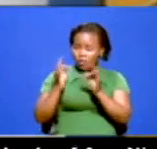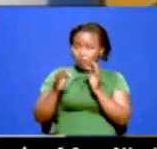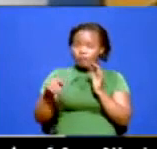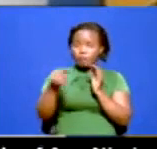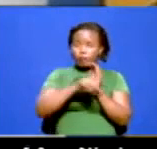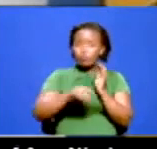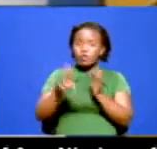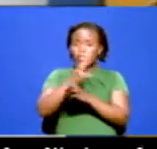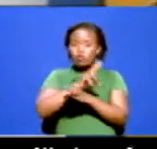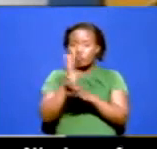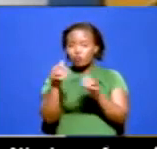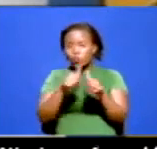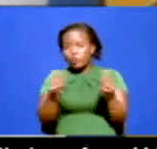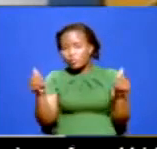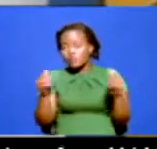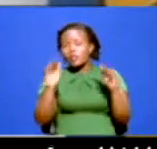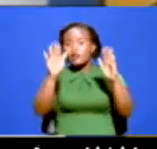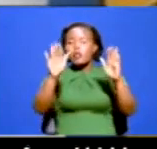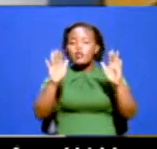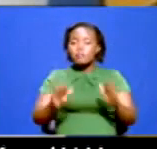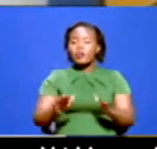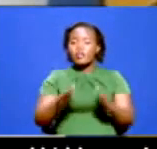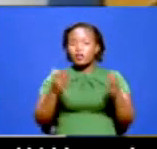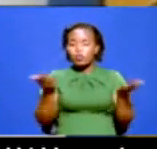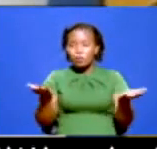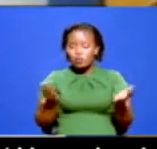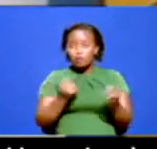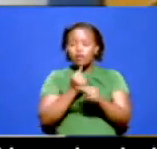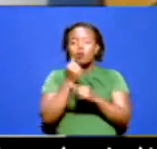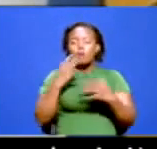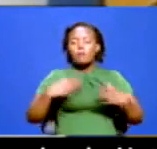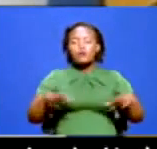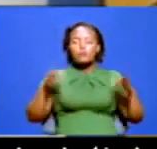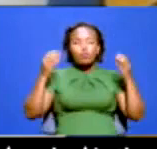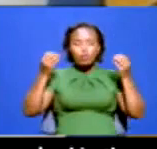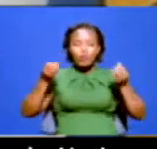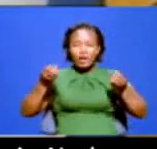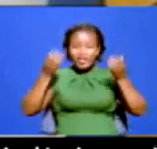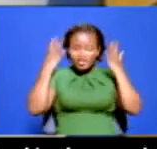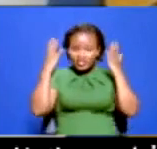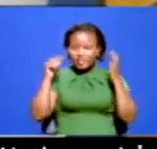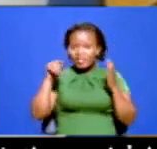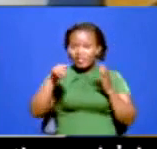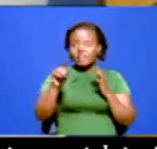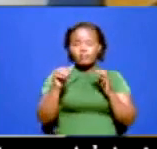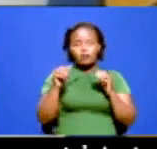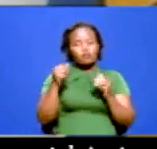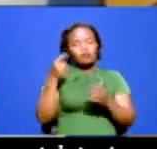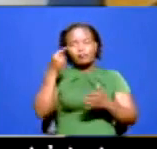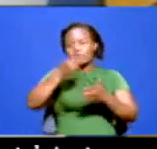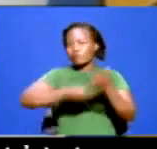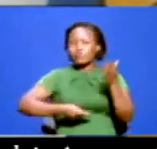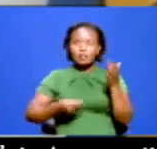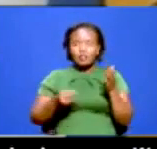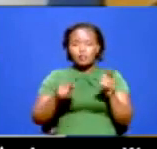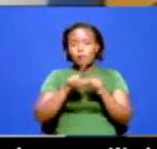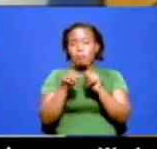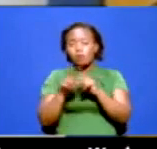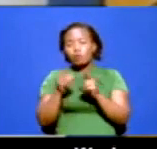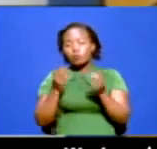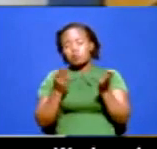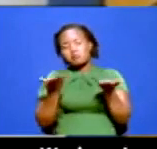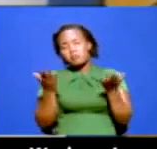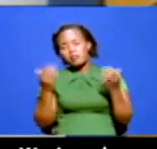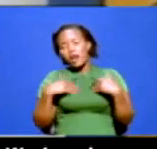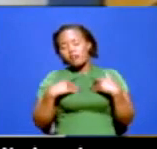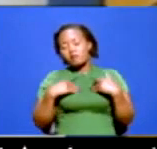it is important for people to understand that it is going to be costly, both in human life